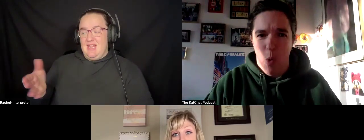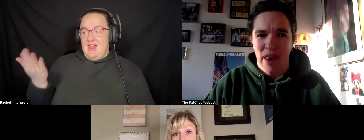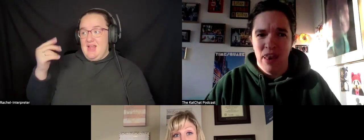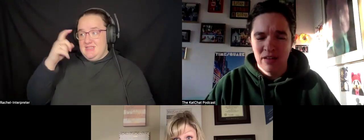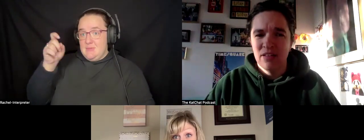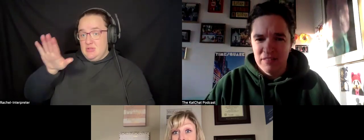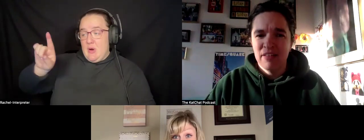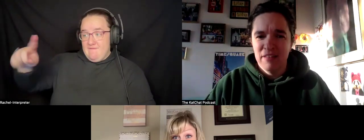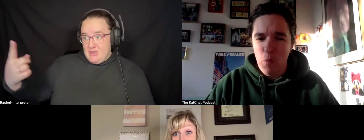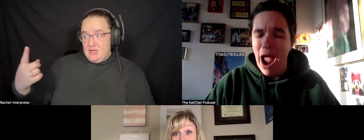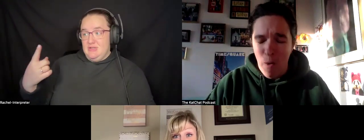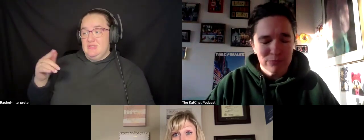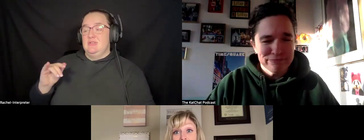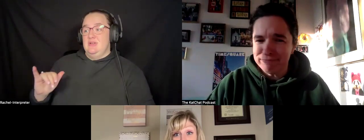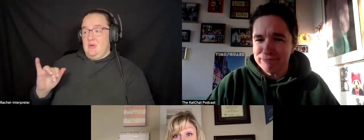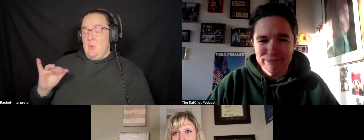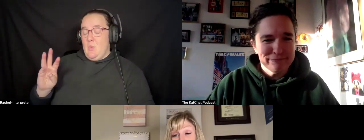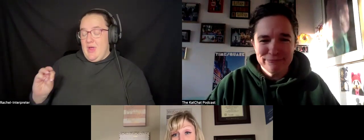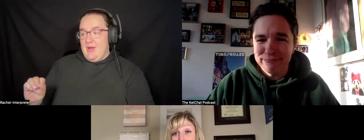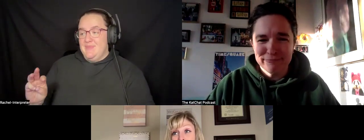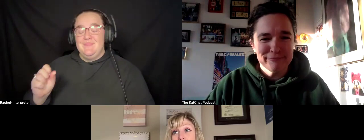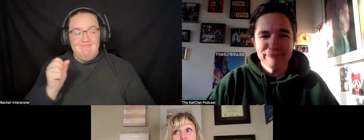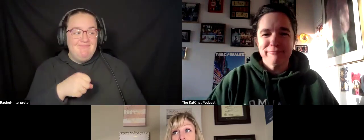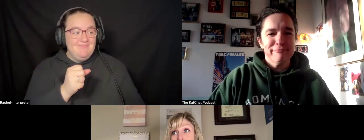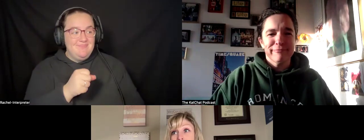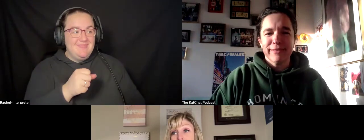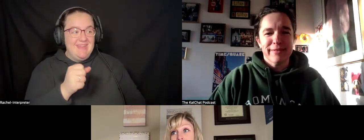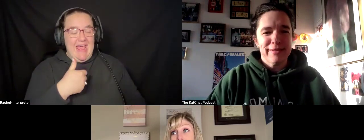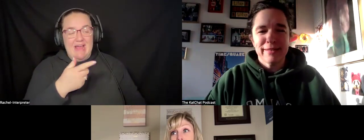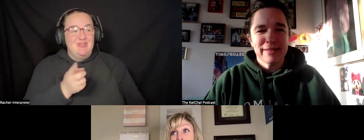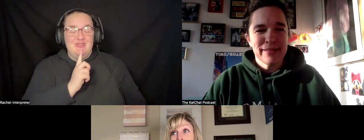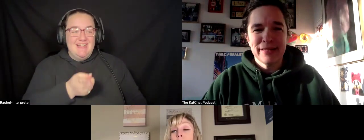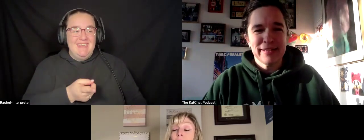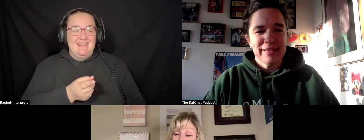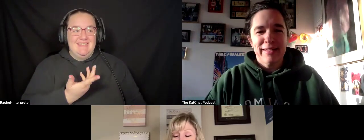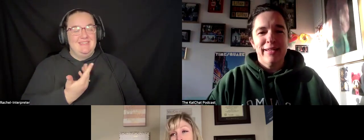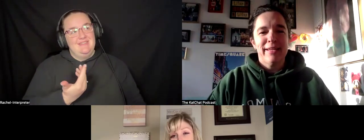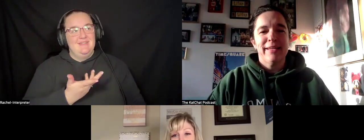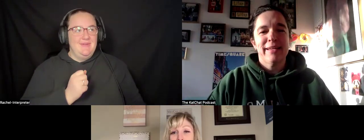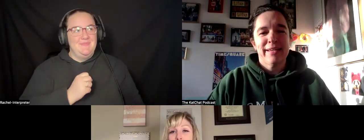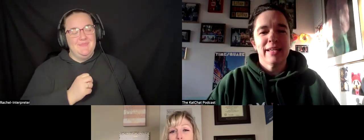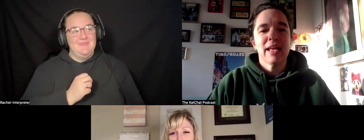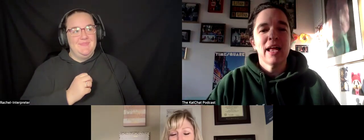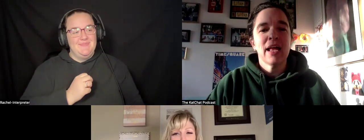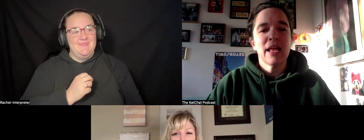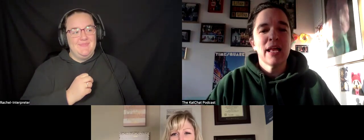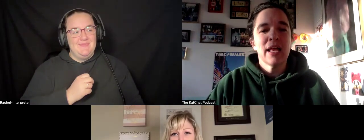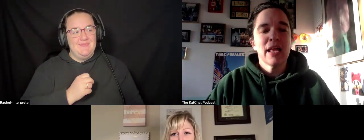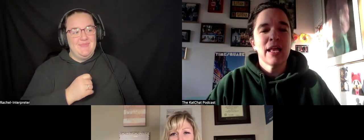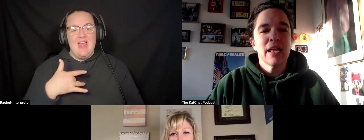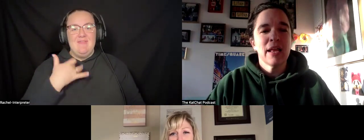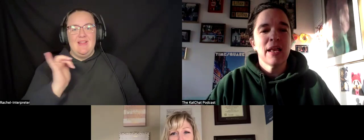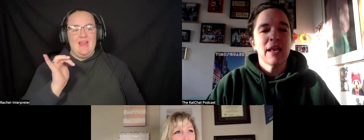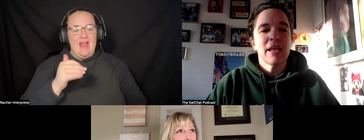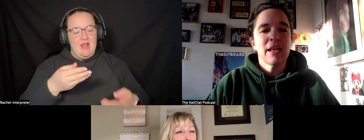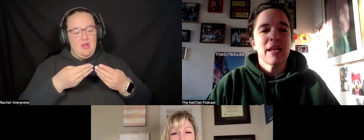first one. Wow. Yeah, yeah. I really didn't well I also feel like I lost a whole year